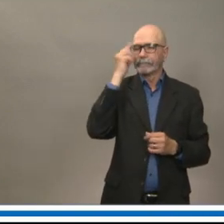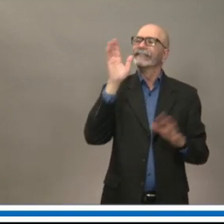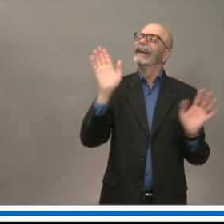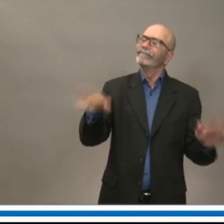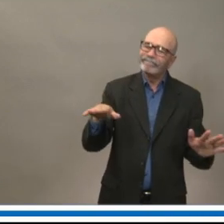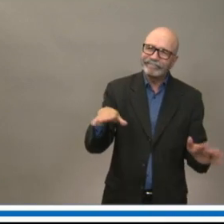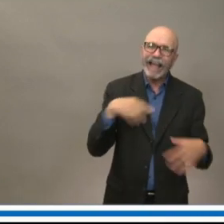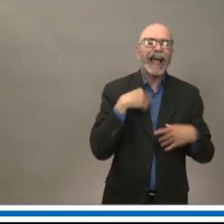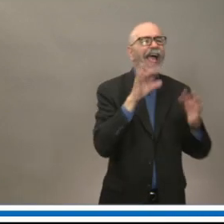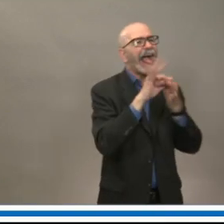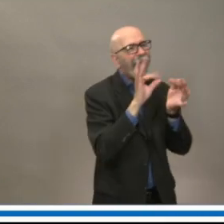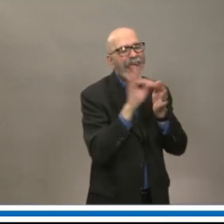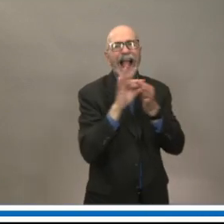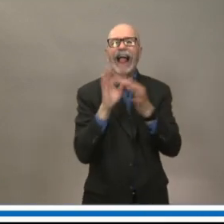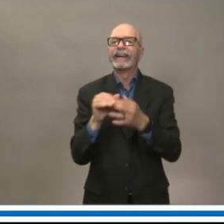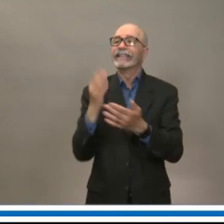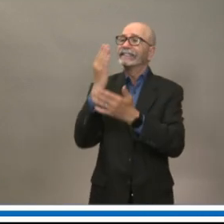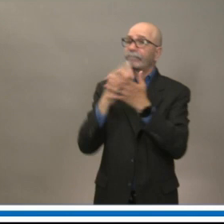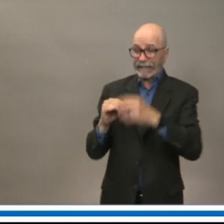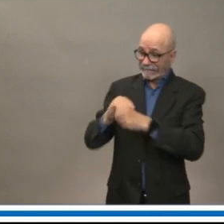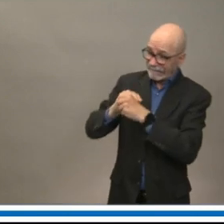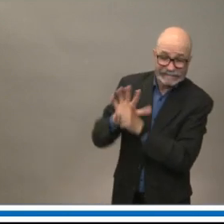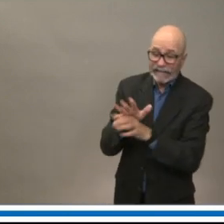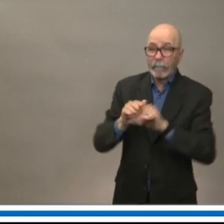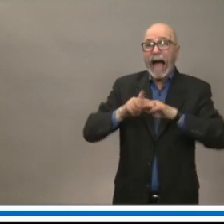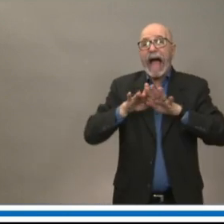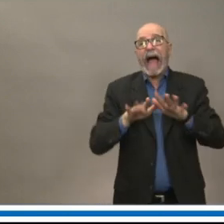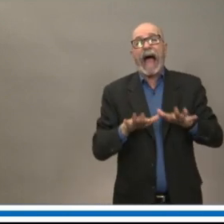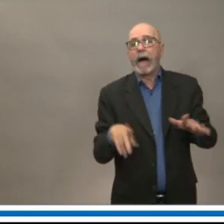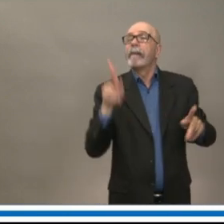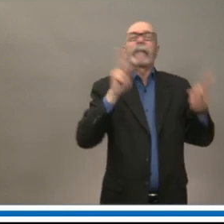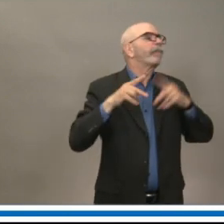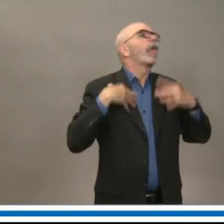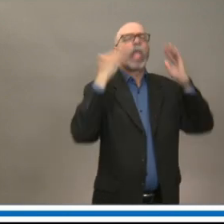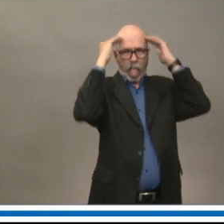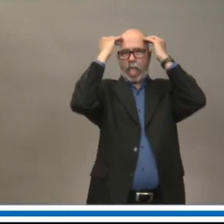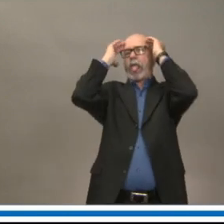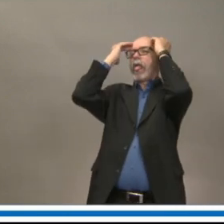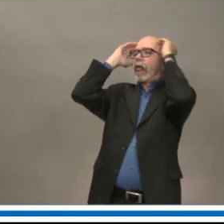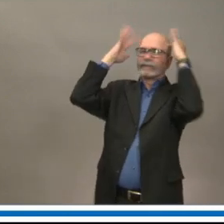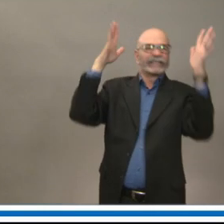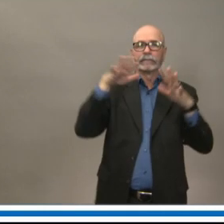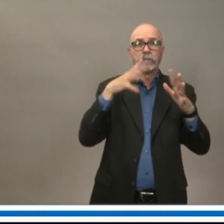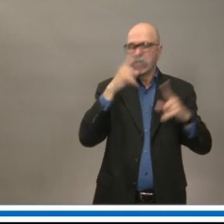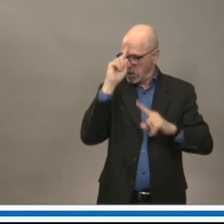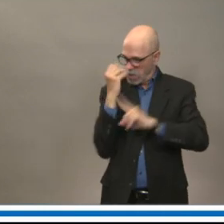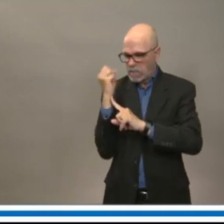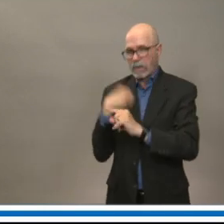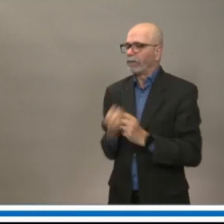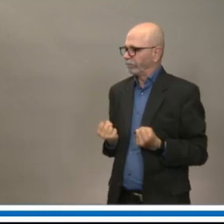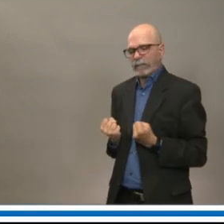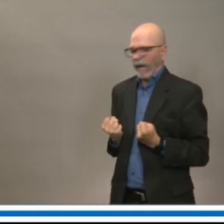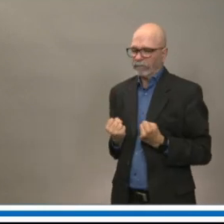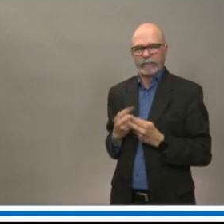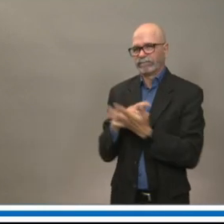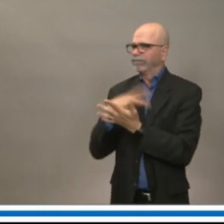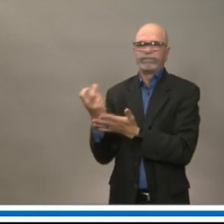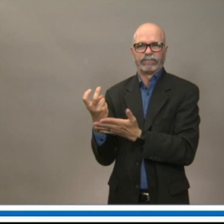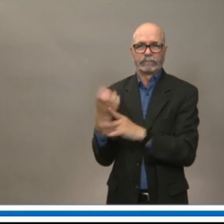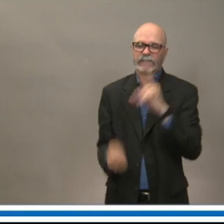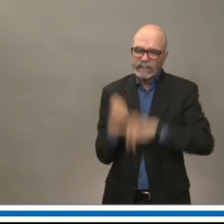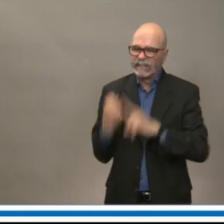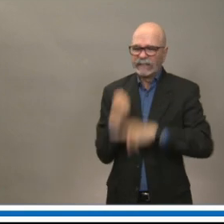the pandemic restrictions. HRM shelters are at maximum capacity for what they can do within public health